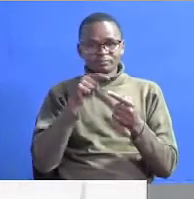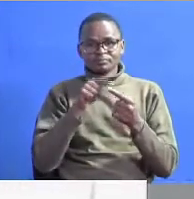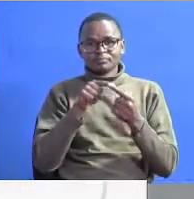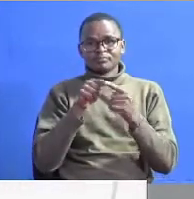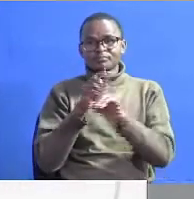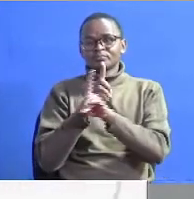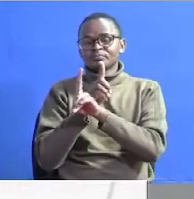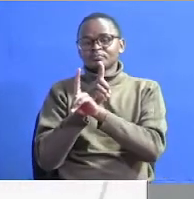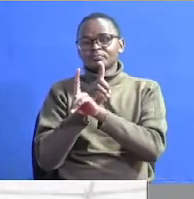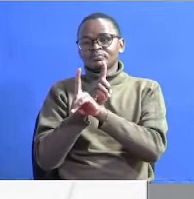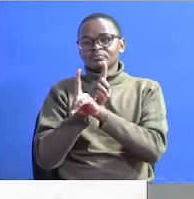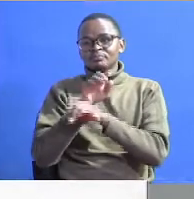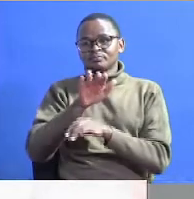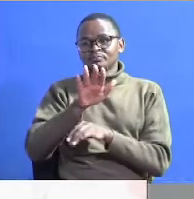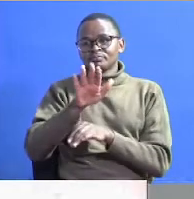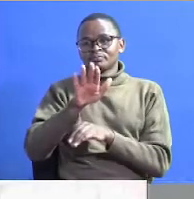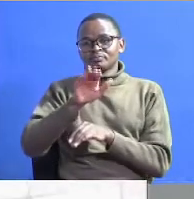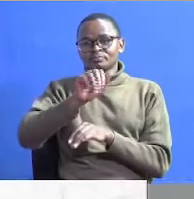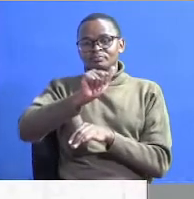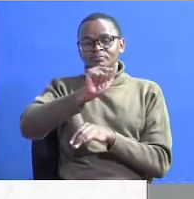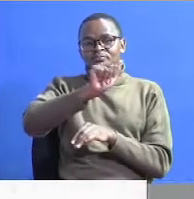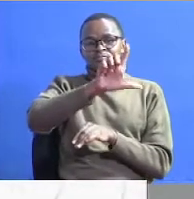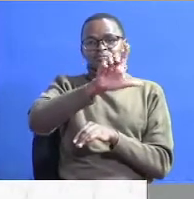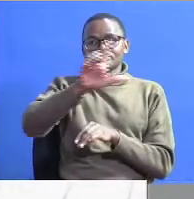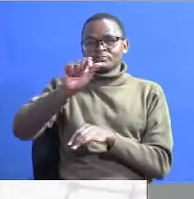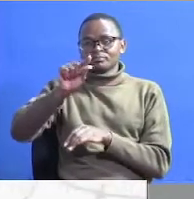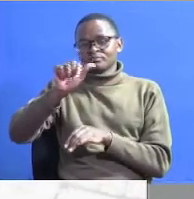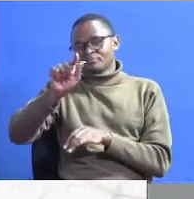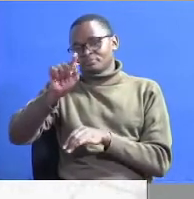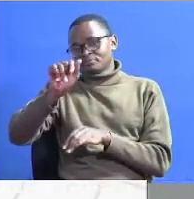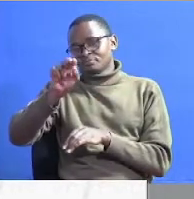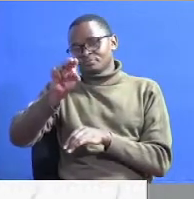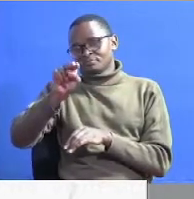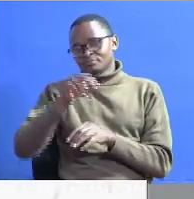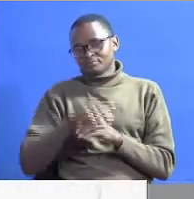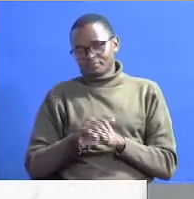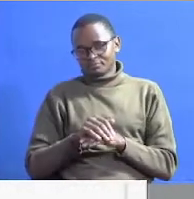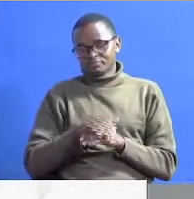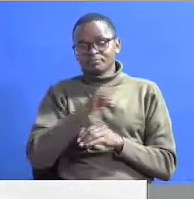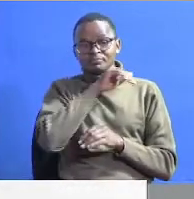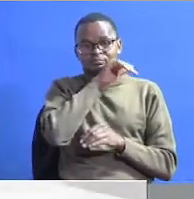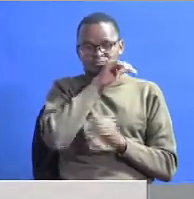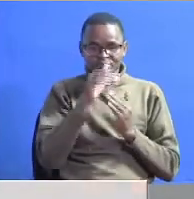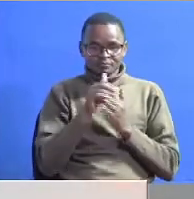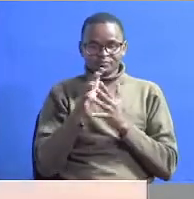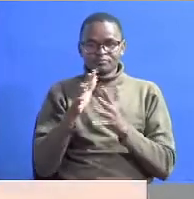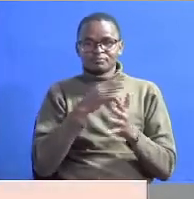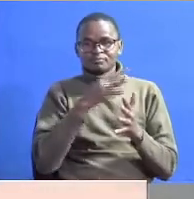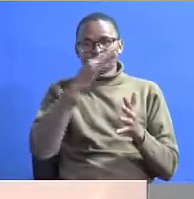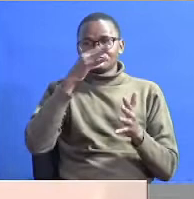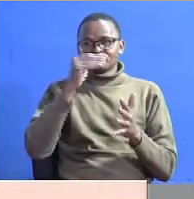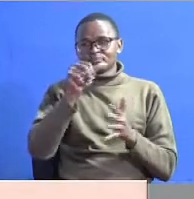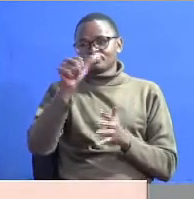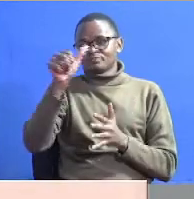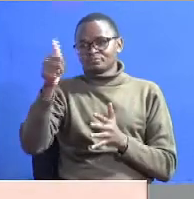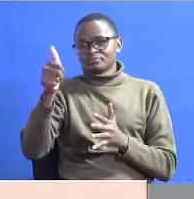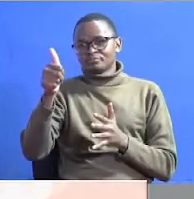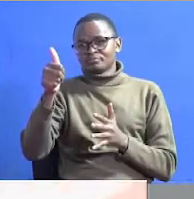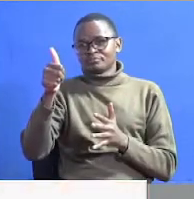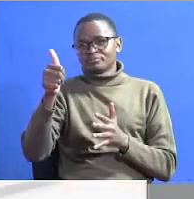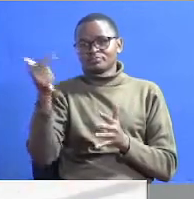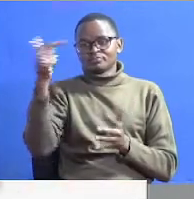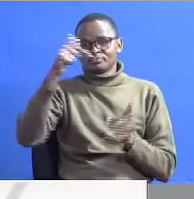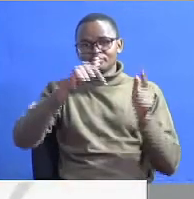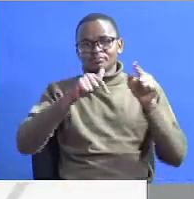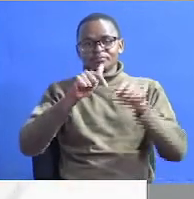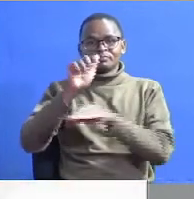defend their allegations. Right. Now, as a new leader and the rest of the lieutenants not attending